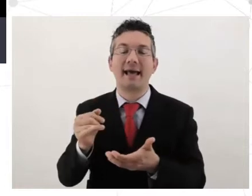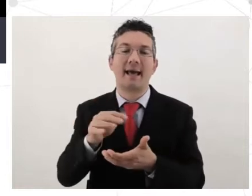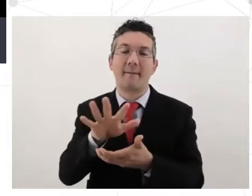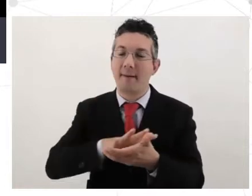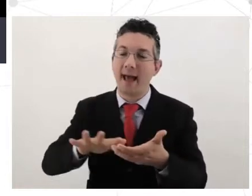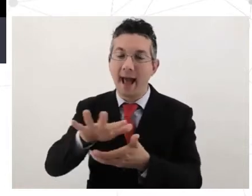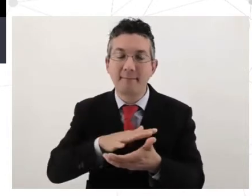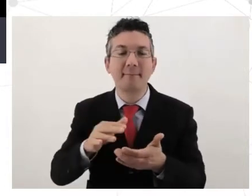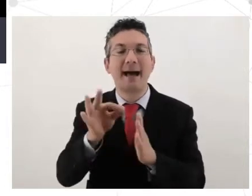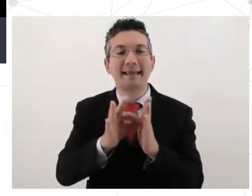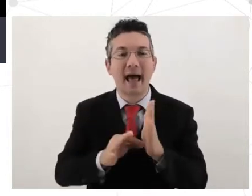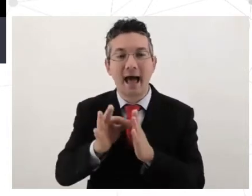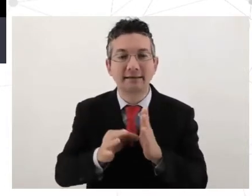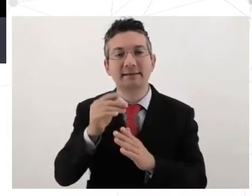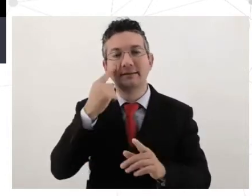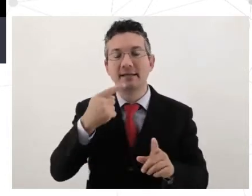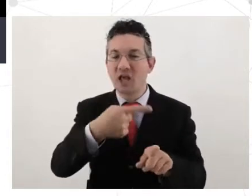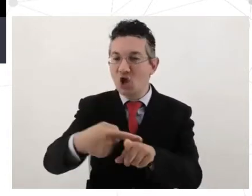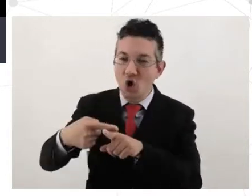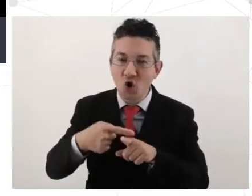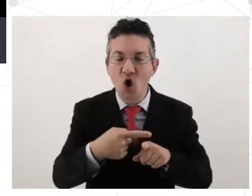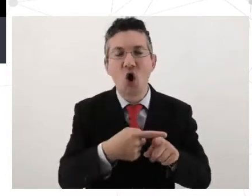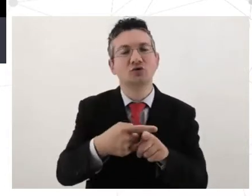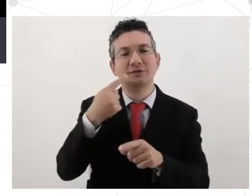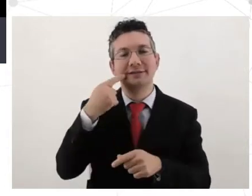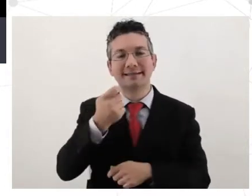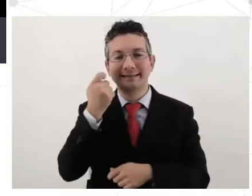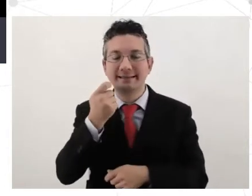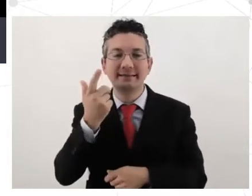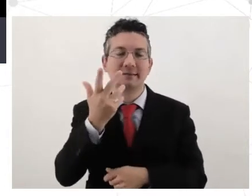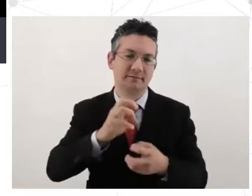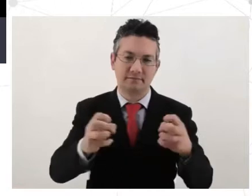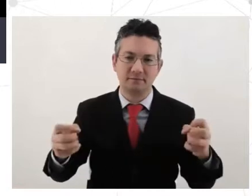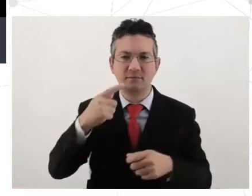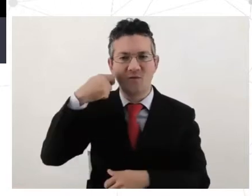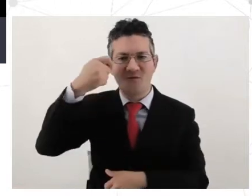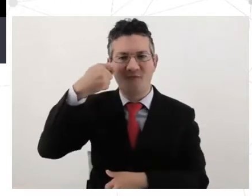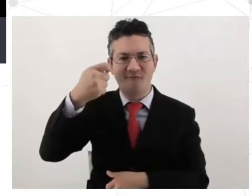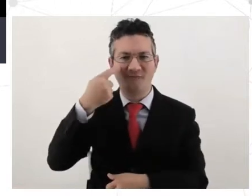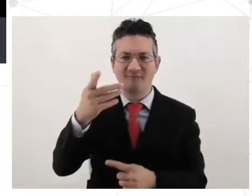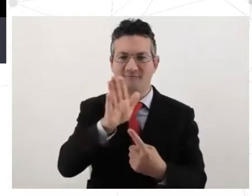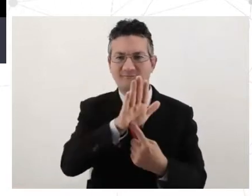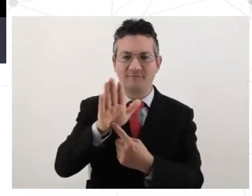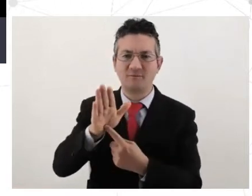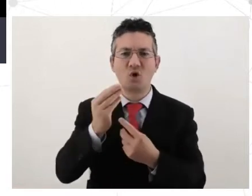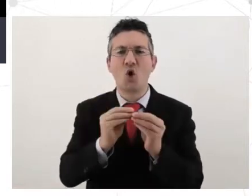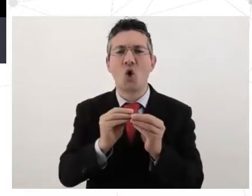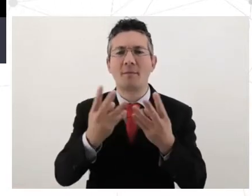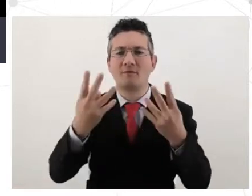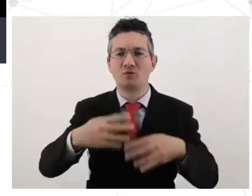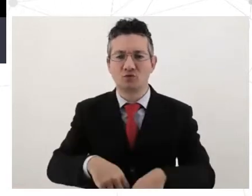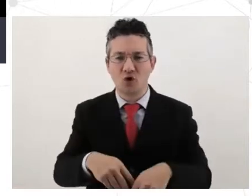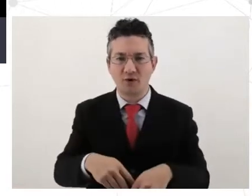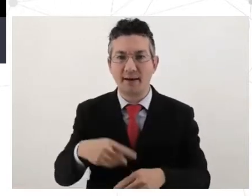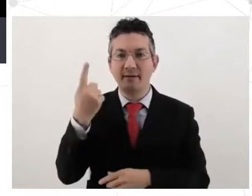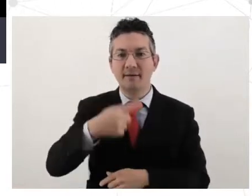Hello and welcome. We are going to demonstrate how I use Soundscape. I have my friend Emily here with me. Hi there. And my guide